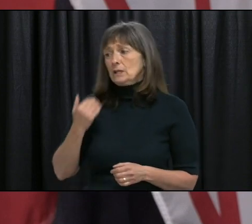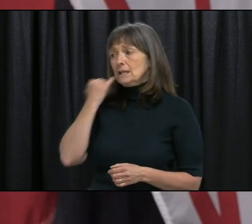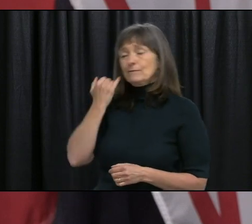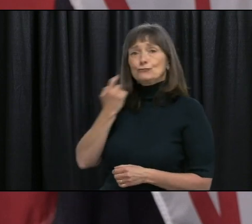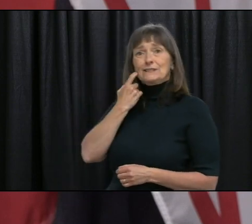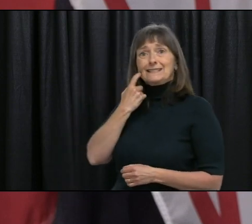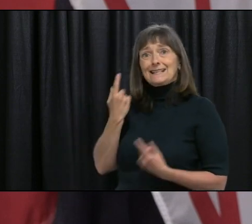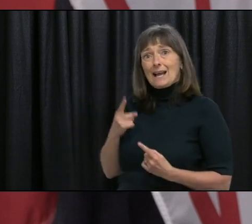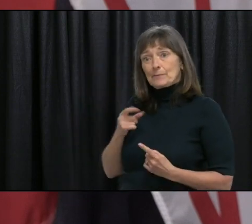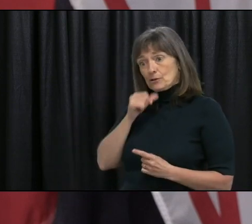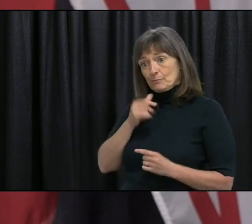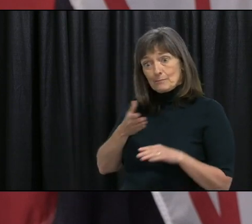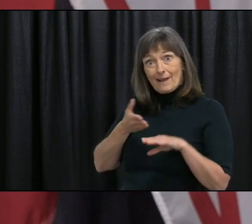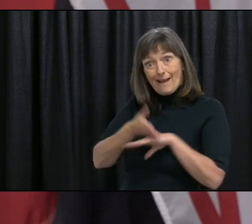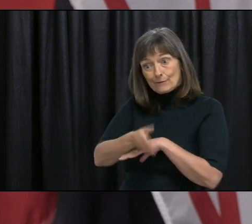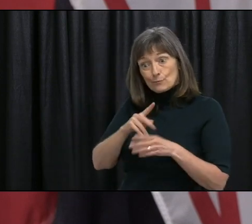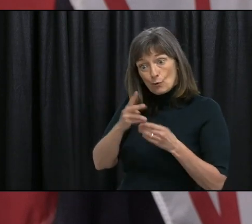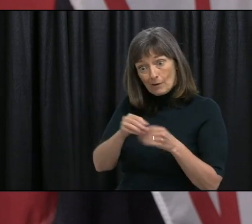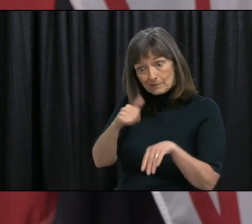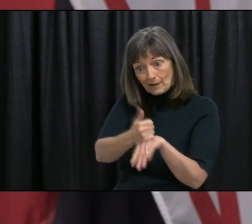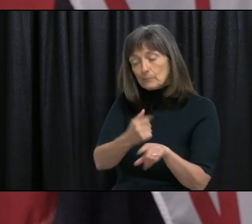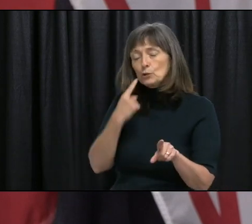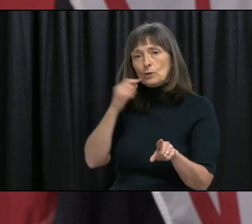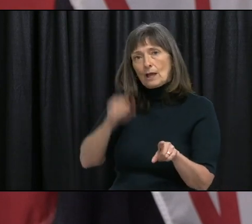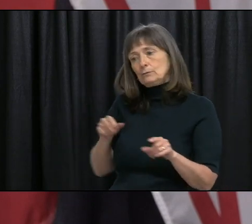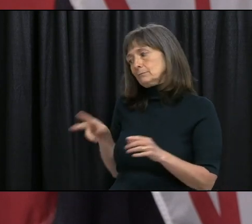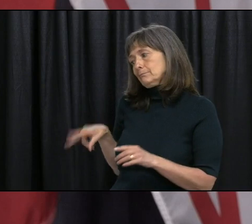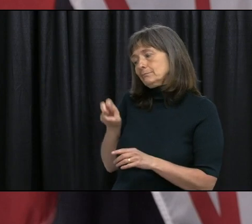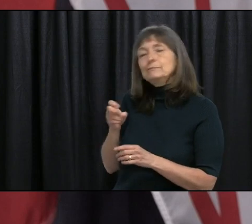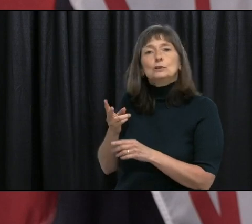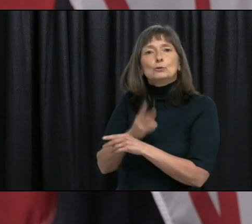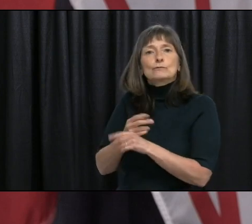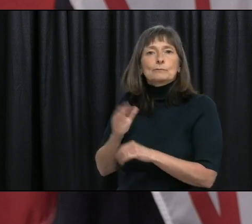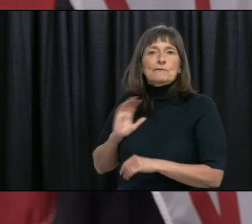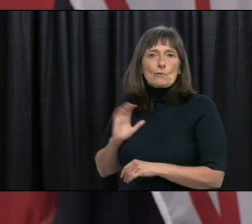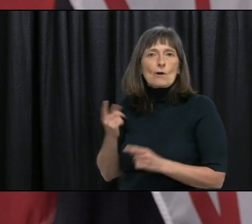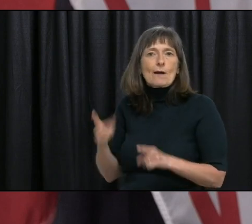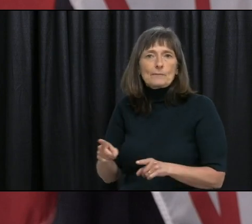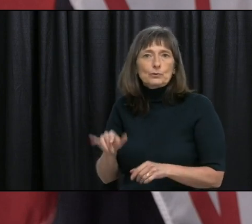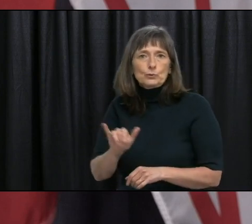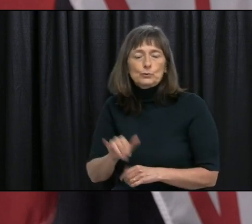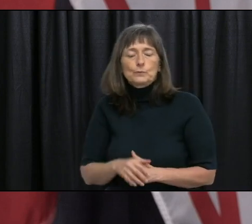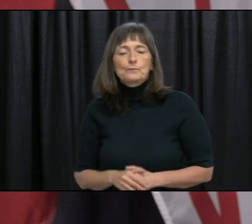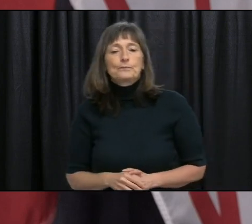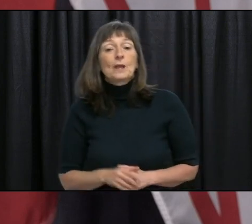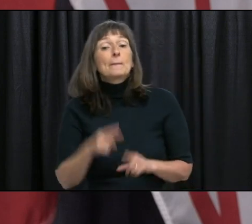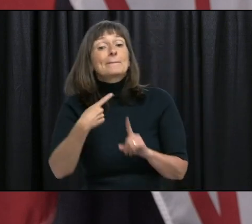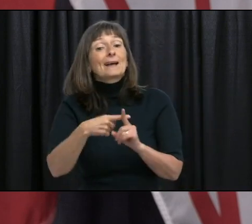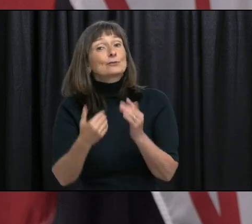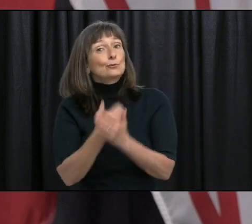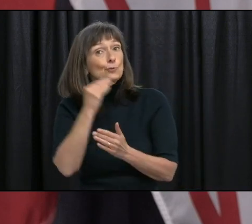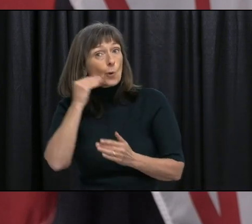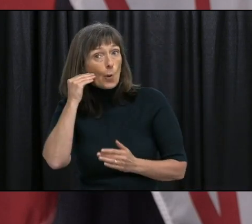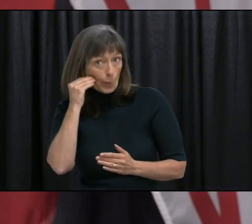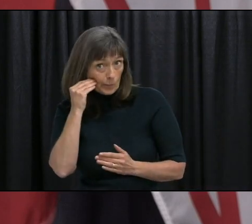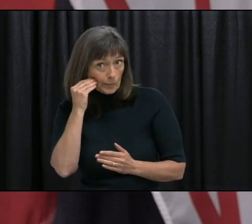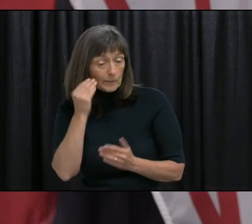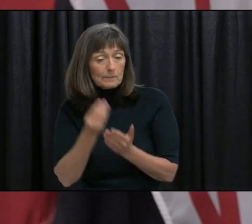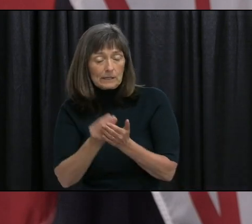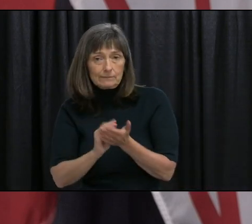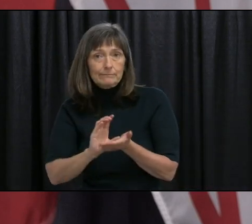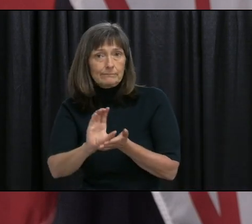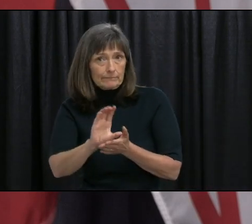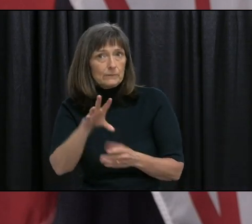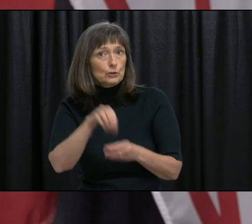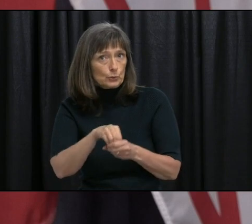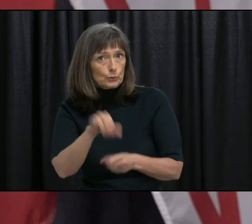help stimulate the construction industry in our province. And this also applies to the new home construction. And in addition to that, it's the $70